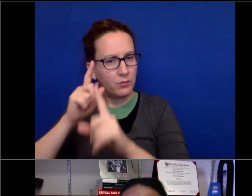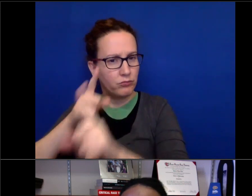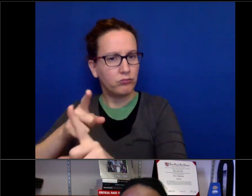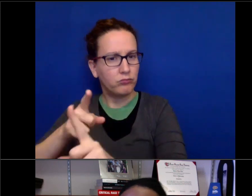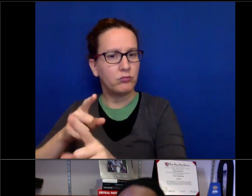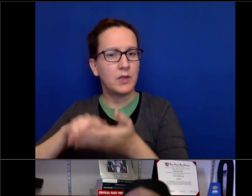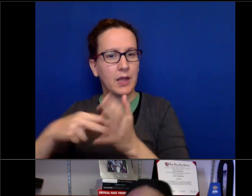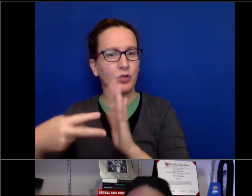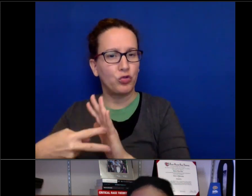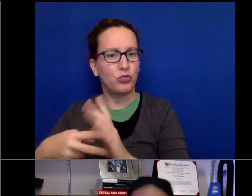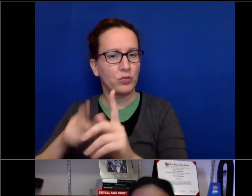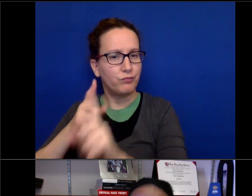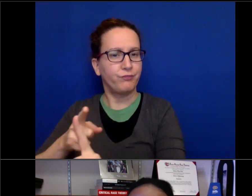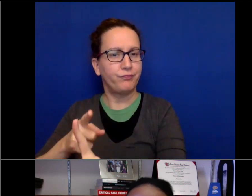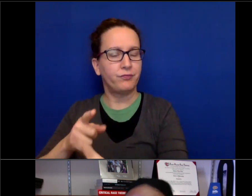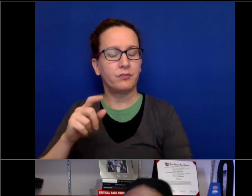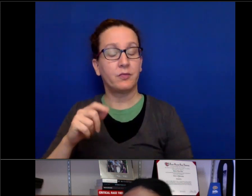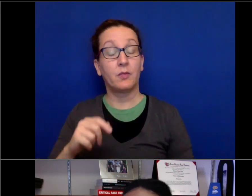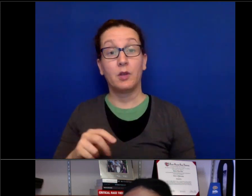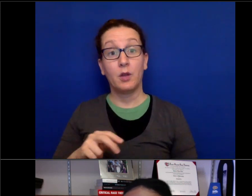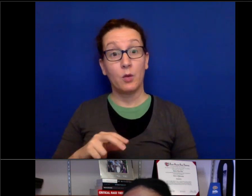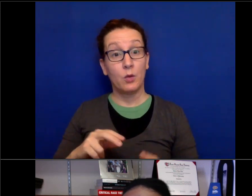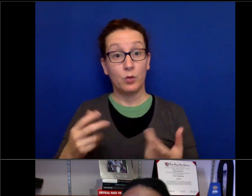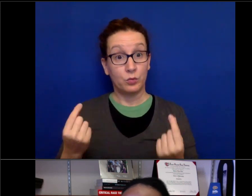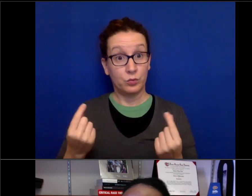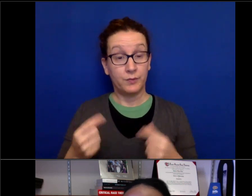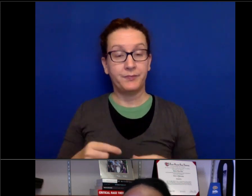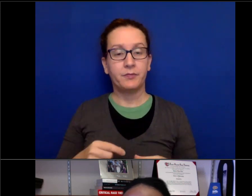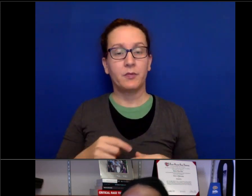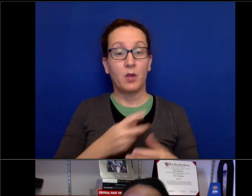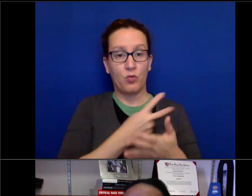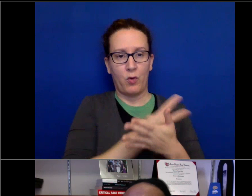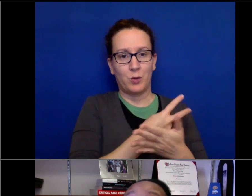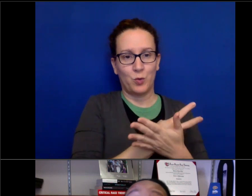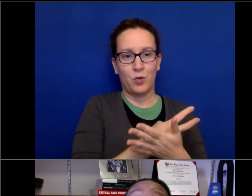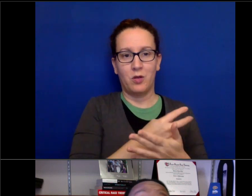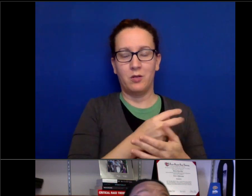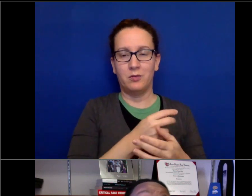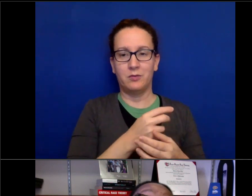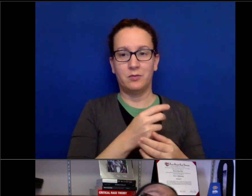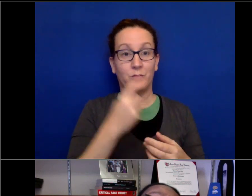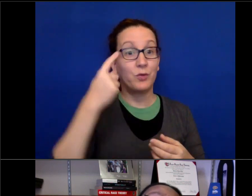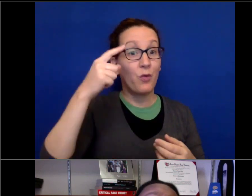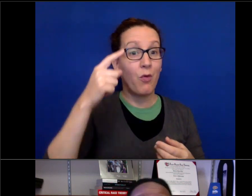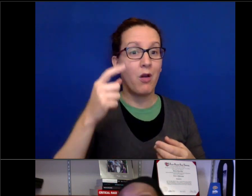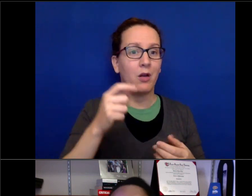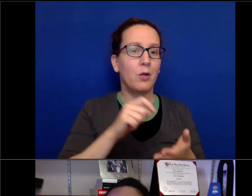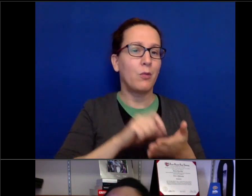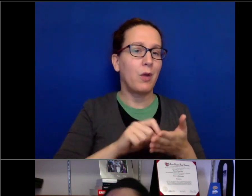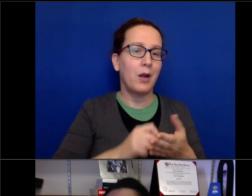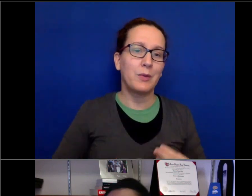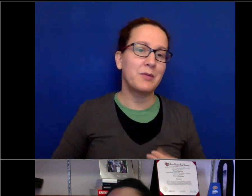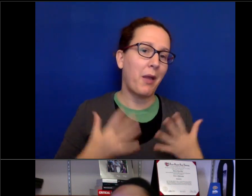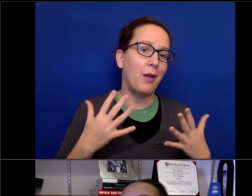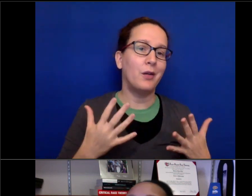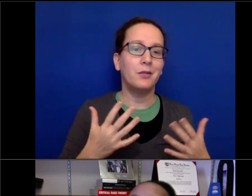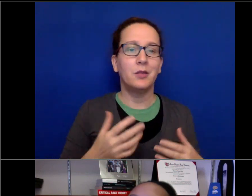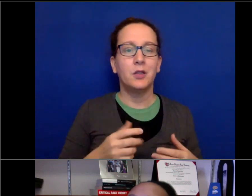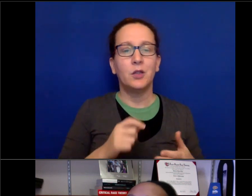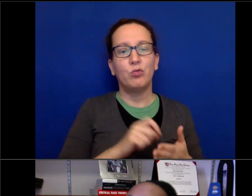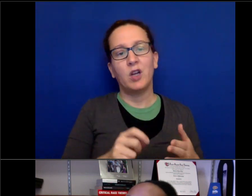that, what I mean by that is, in graduate school, it was about writing when I was inspired, writing in